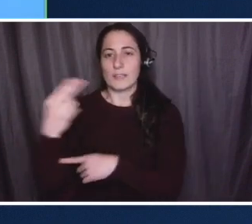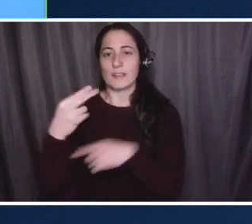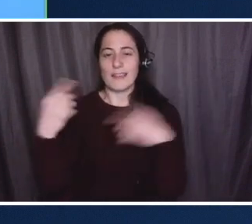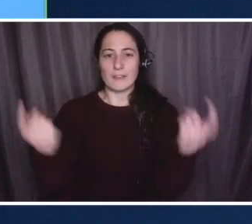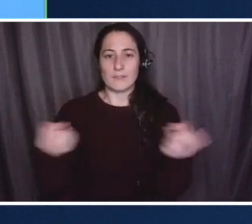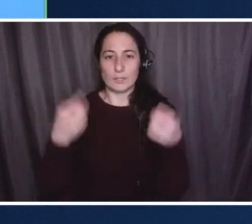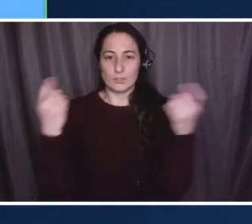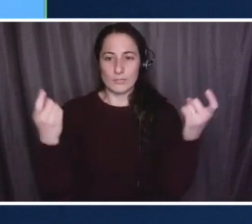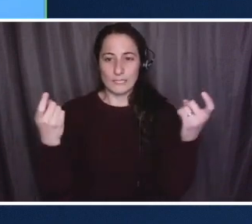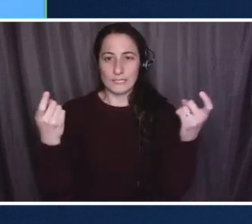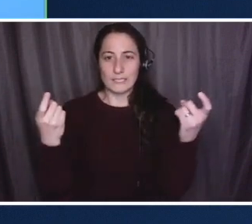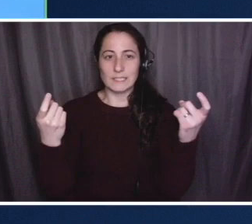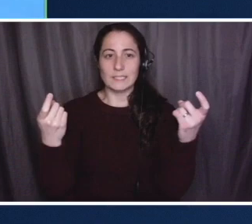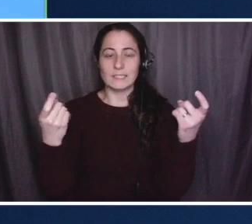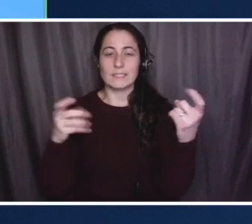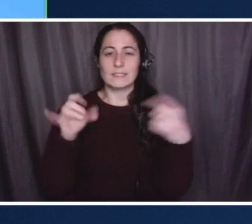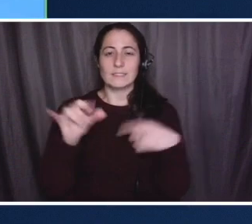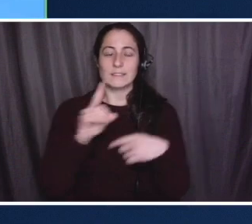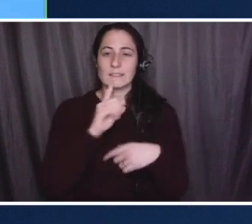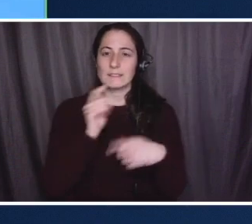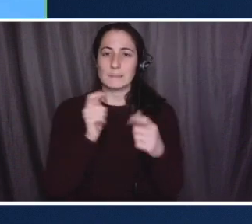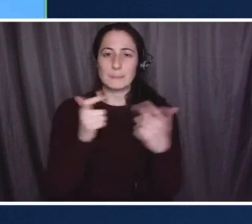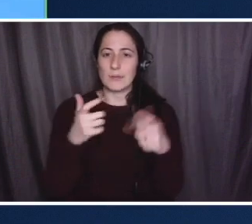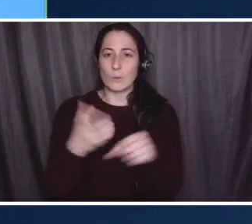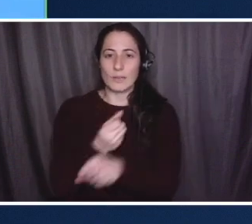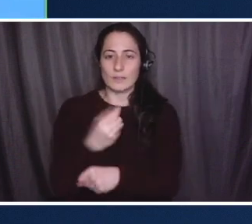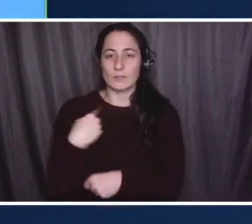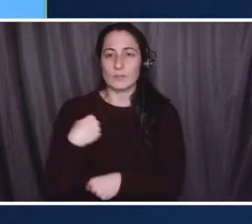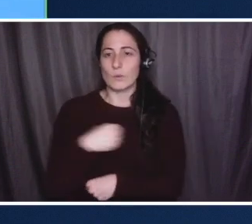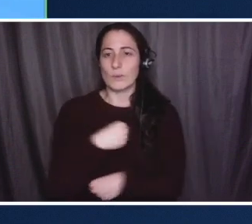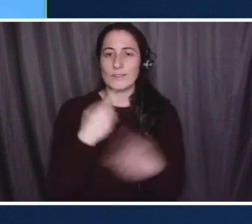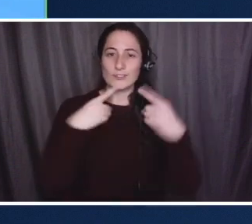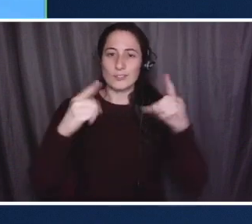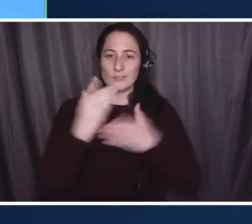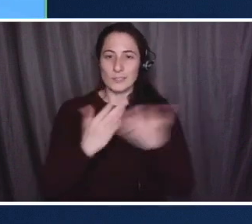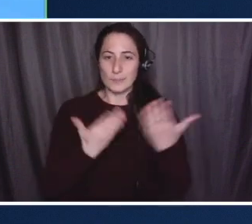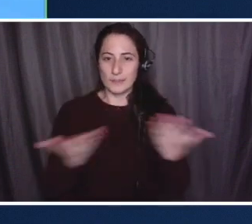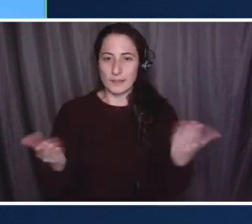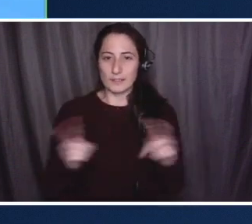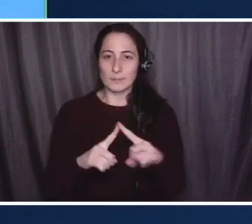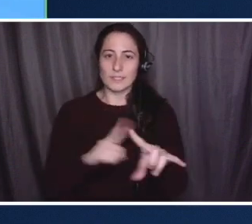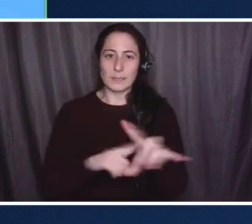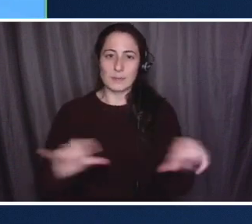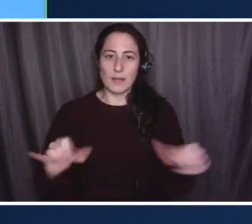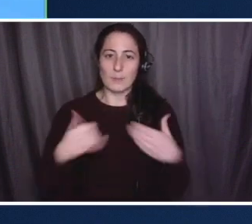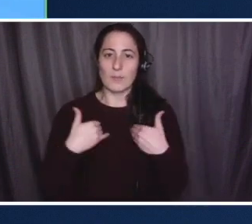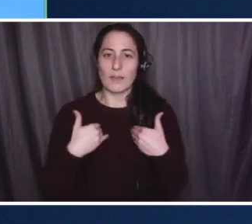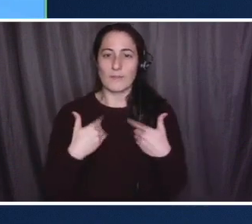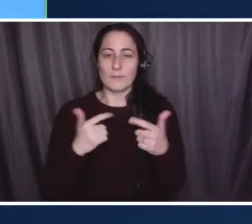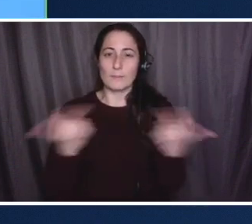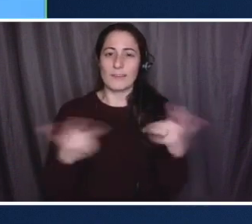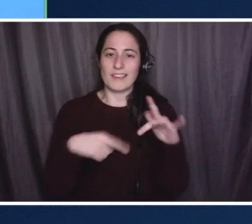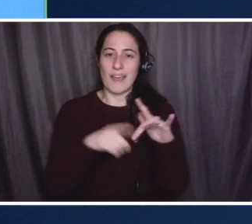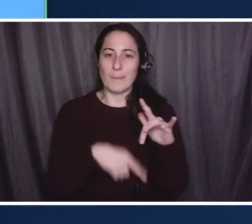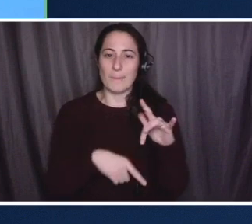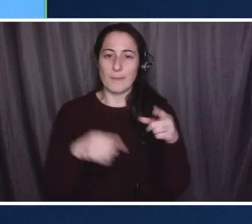a big win. Some things have been achieved, but there is also a huge gap still in